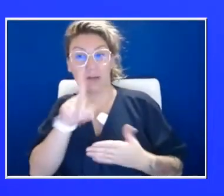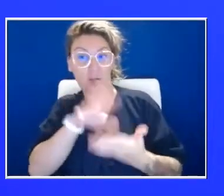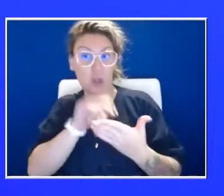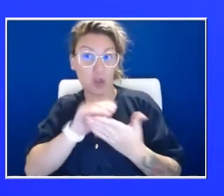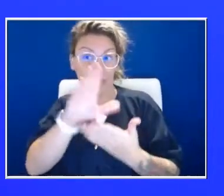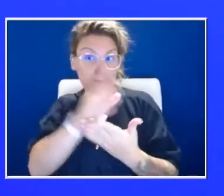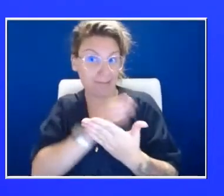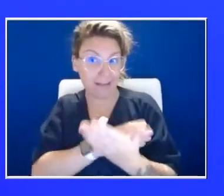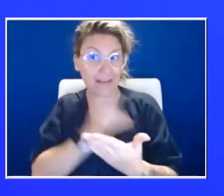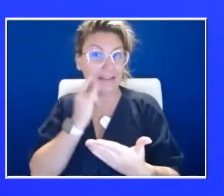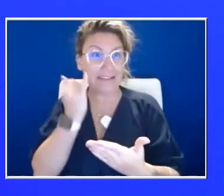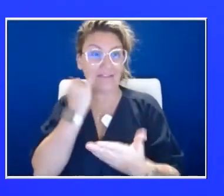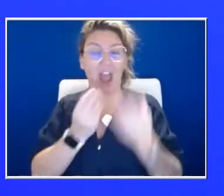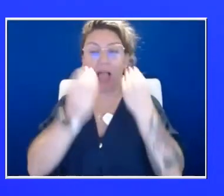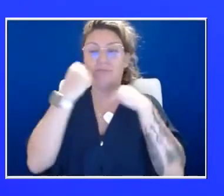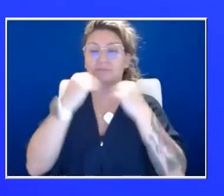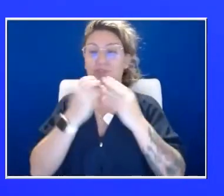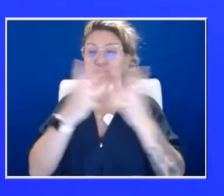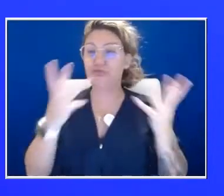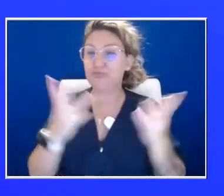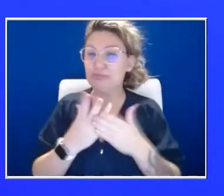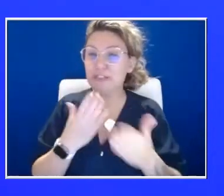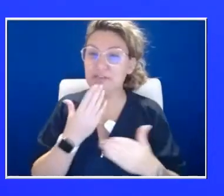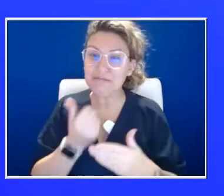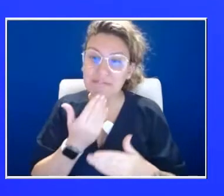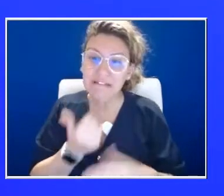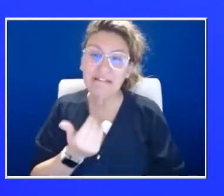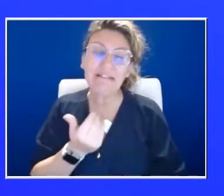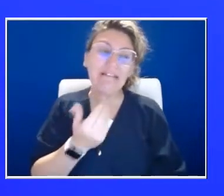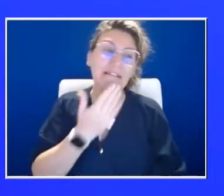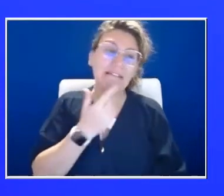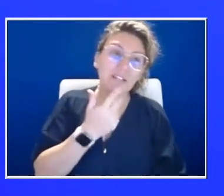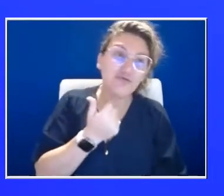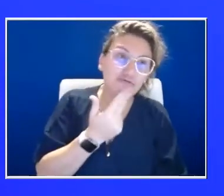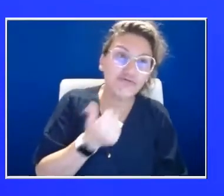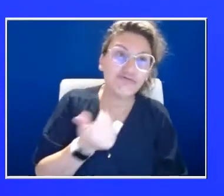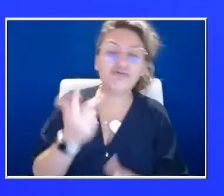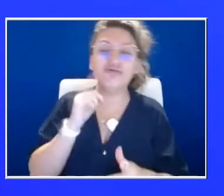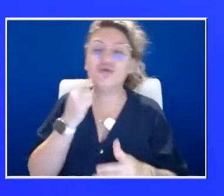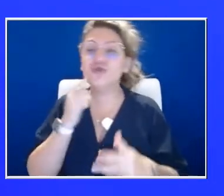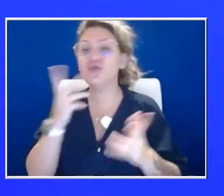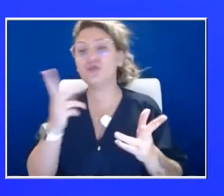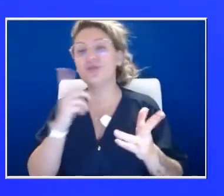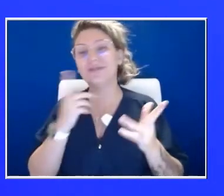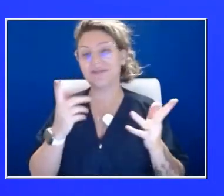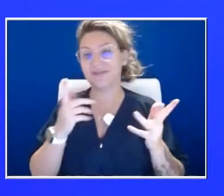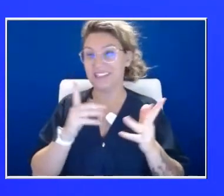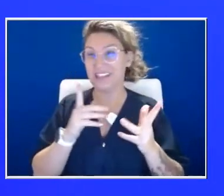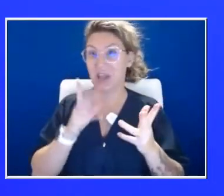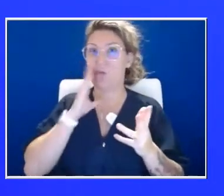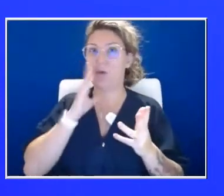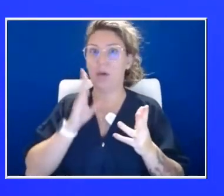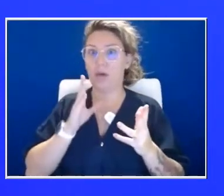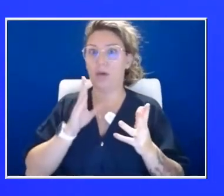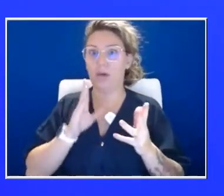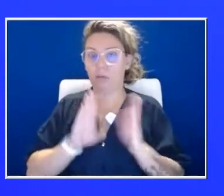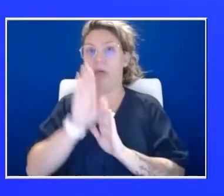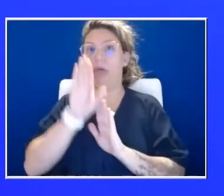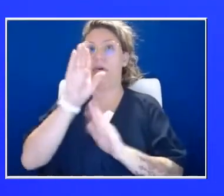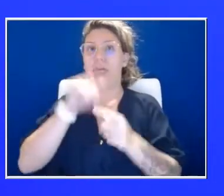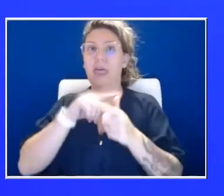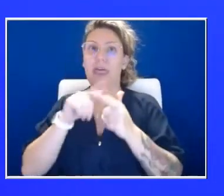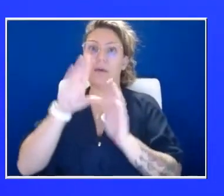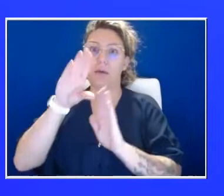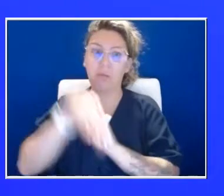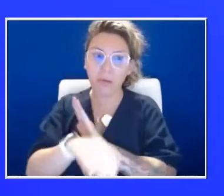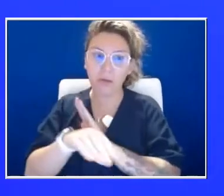too much candy and too much sugar in a short amount of time, man, that high doesn't always get you where you want to be. And that low equally is not fun to come down from. And oh, by the way, when you